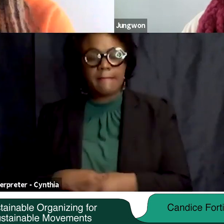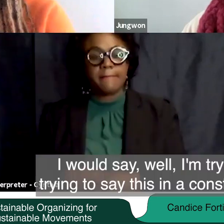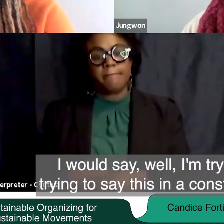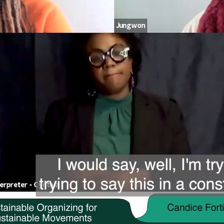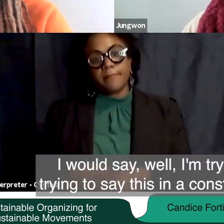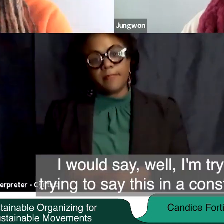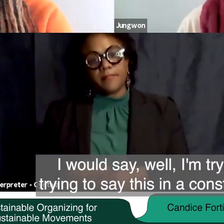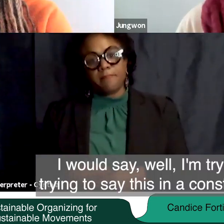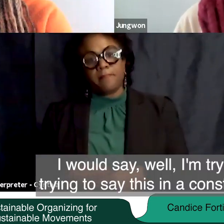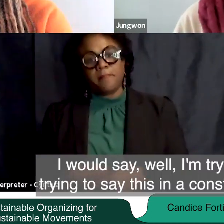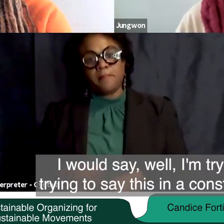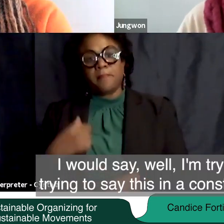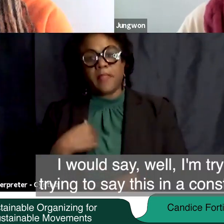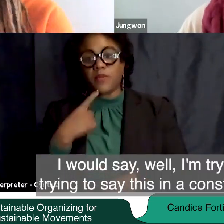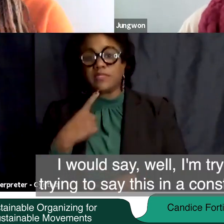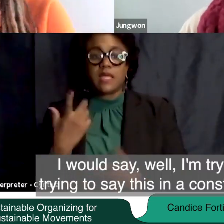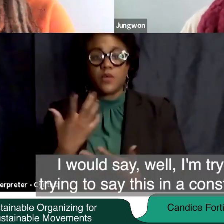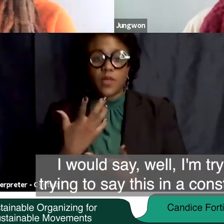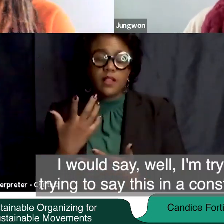Okay. I would say, well,